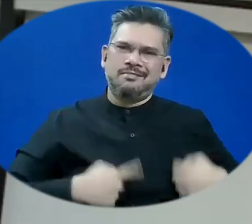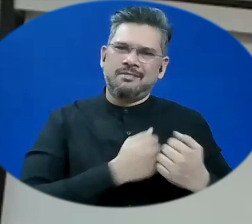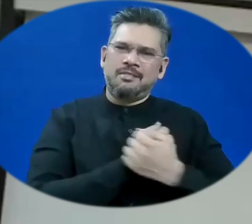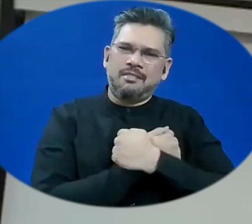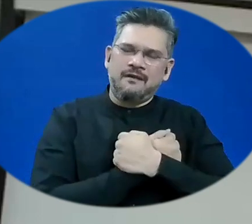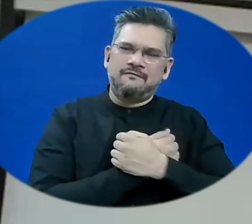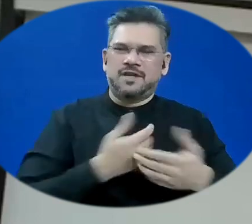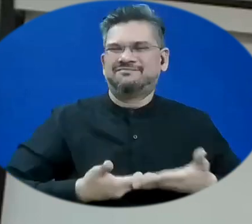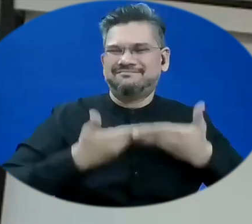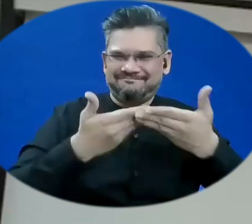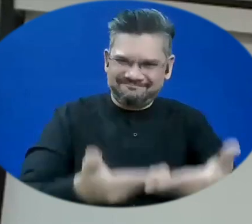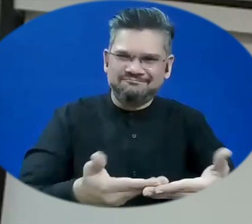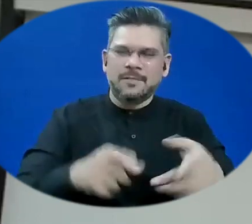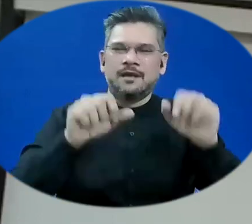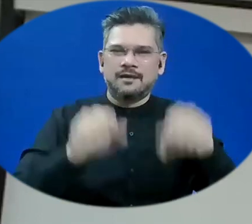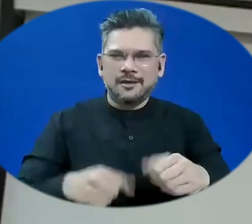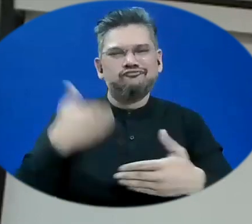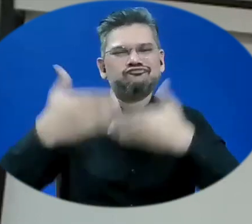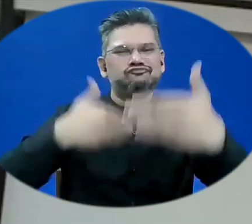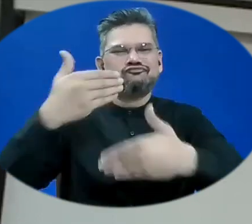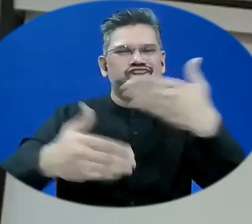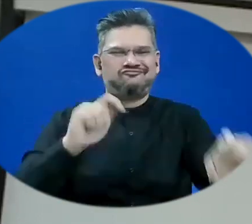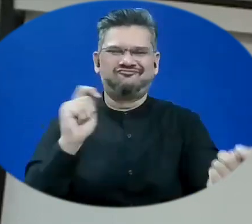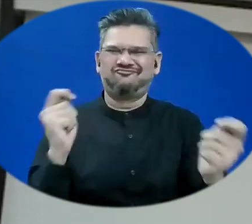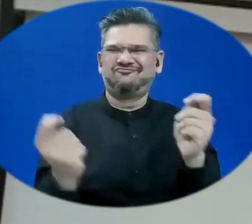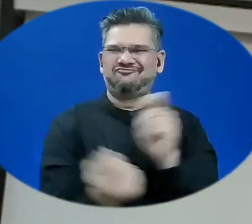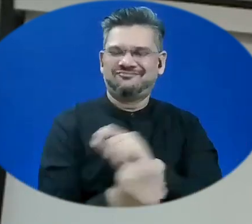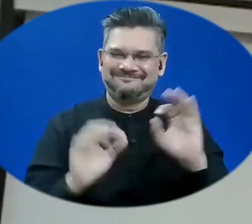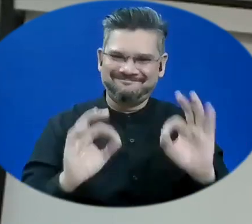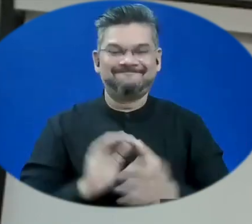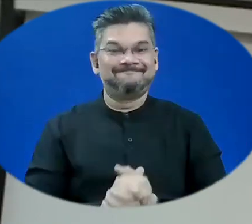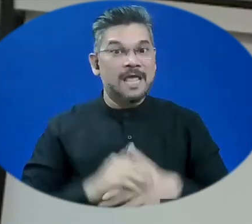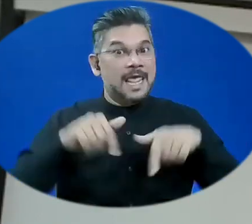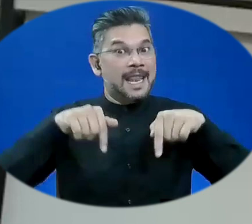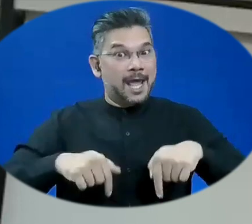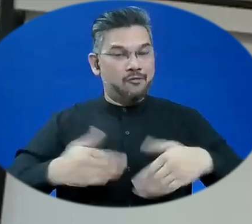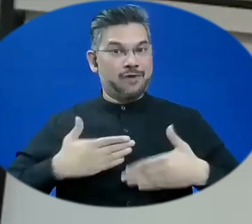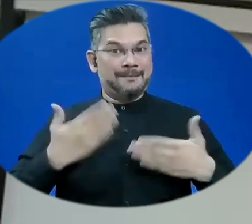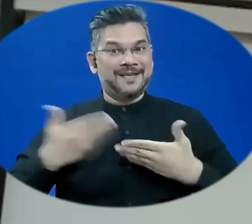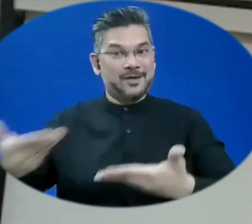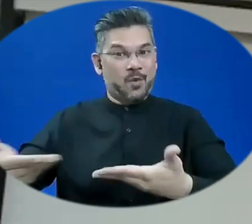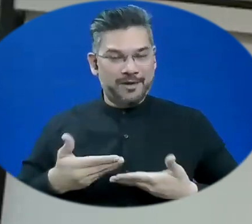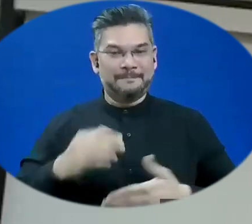change. Now it's my pleasure to introduce my co-lead, Sharifa Tahir.